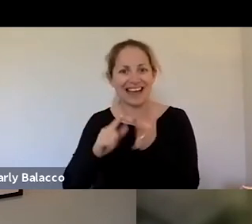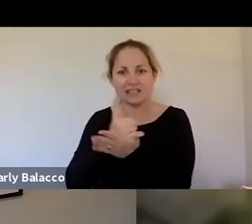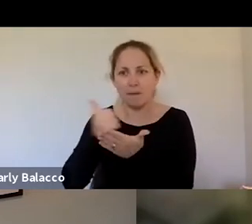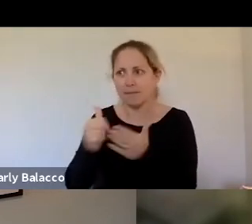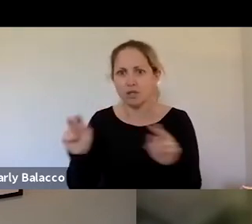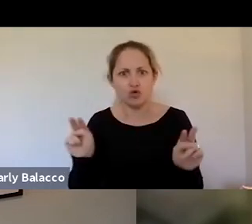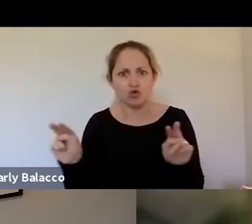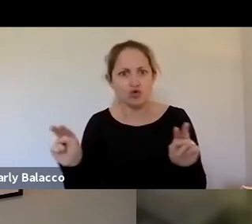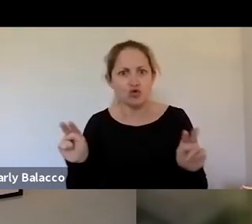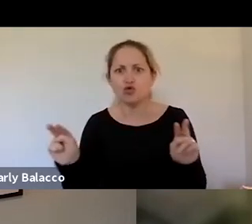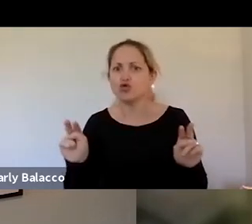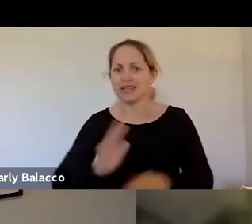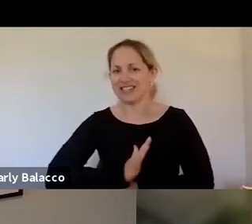how